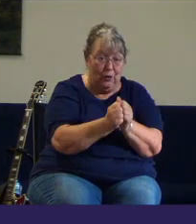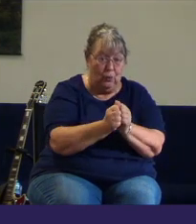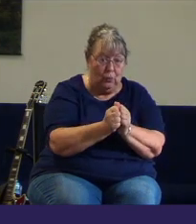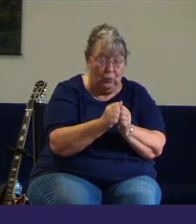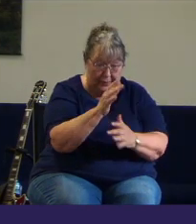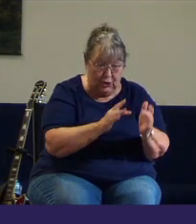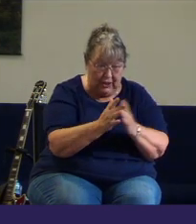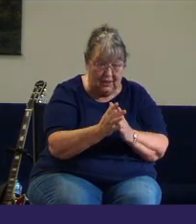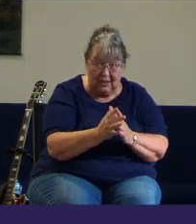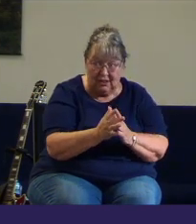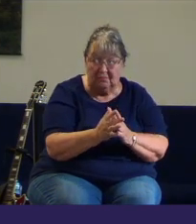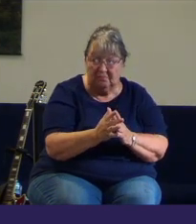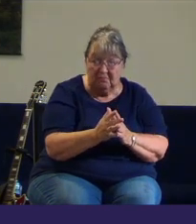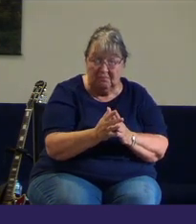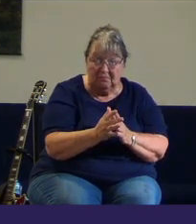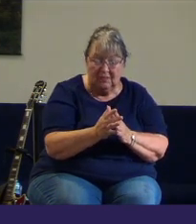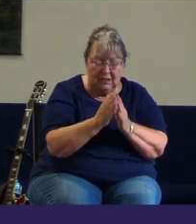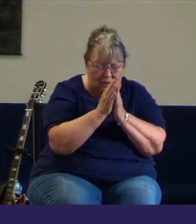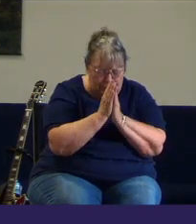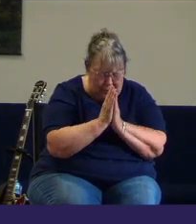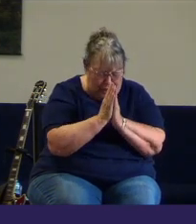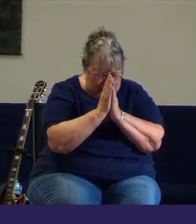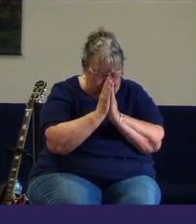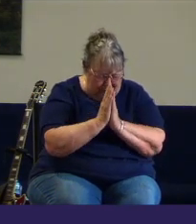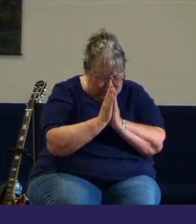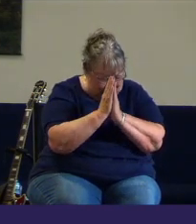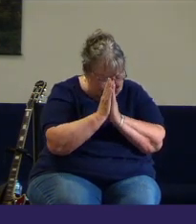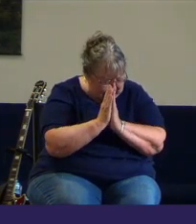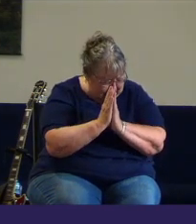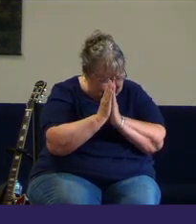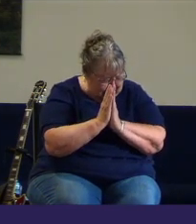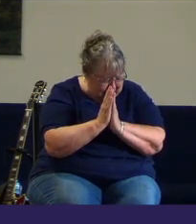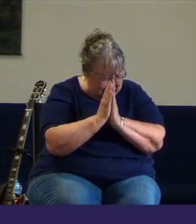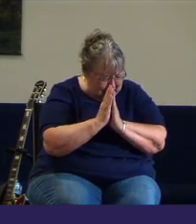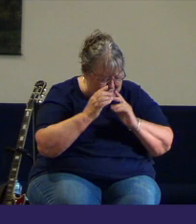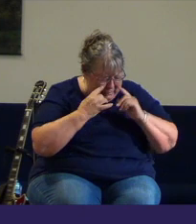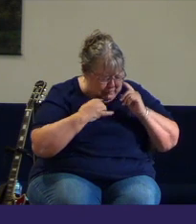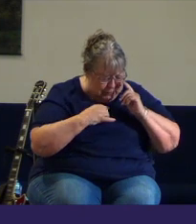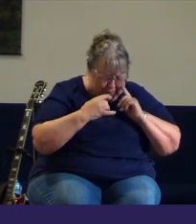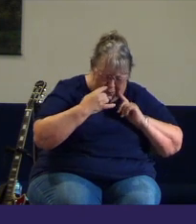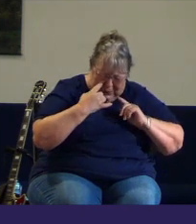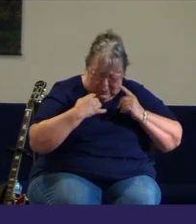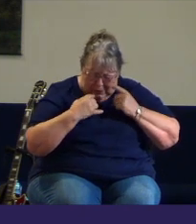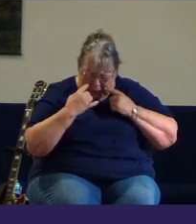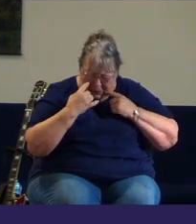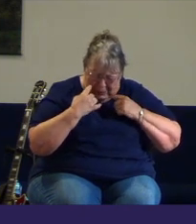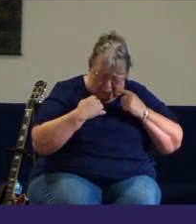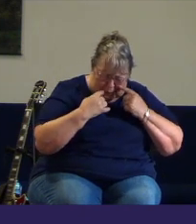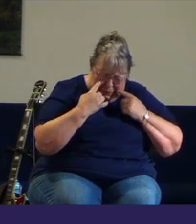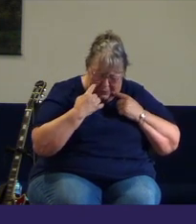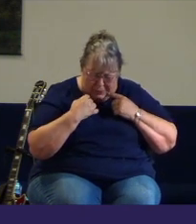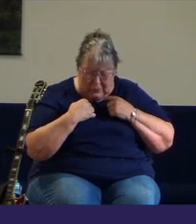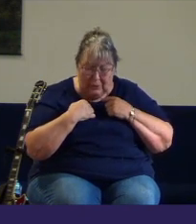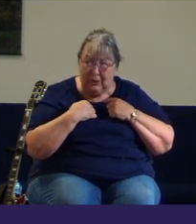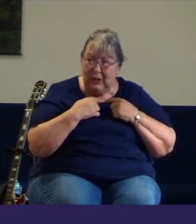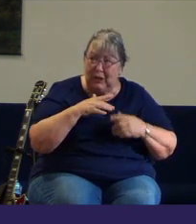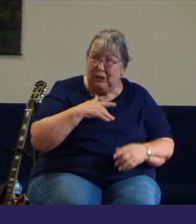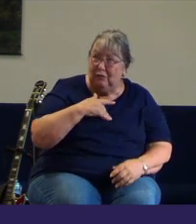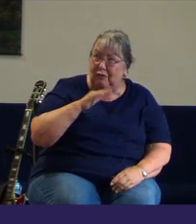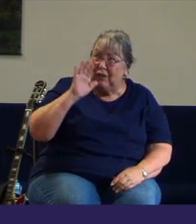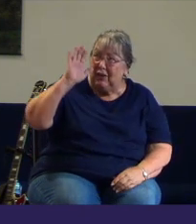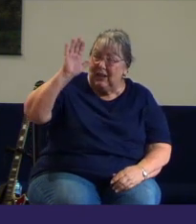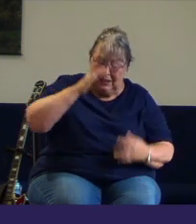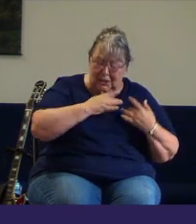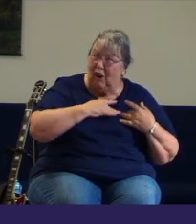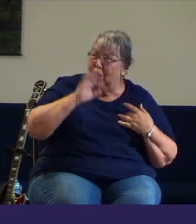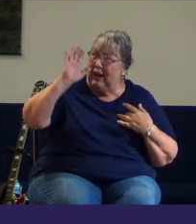him? Where you cry with him and you weep together, that you feel his heart and his hurt and you feel his pain for what is going on in our world,